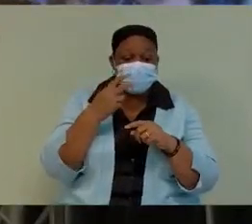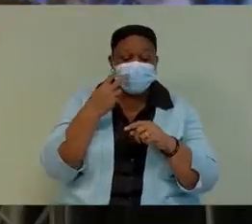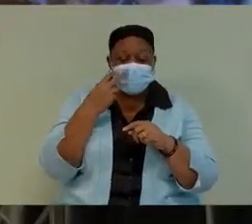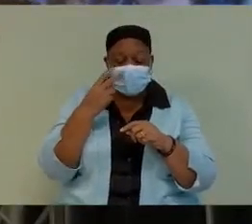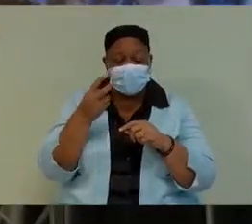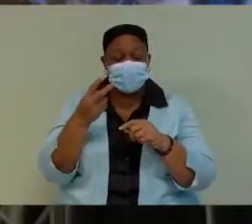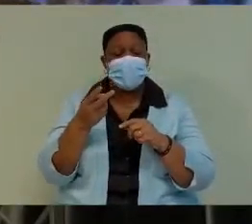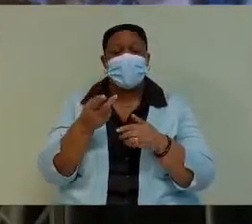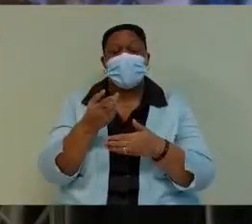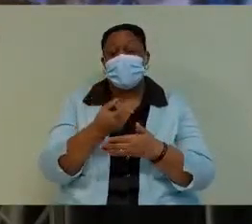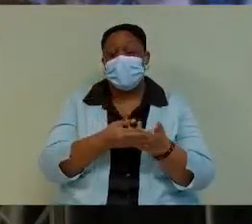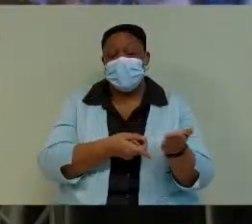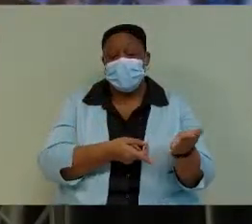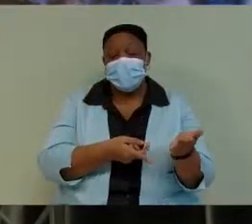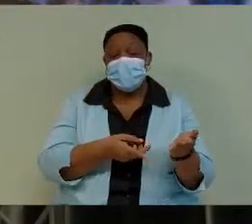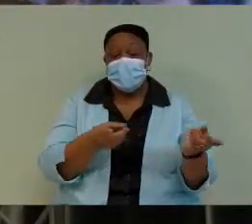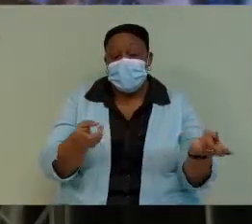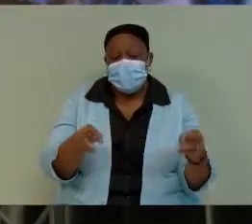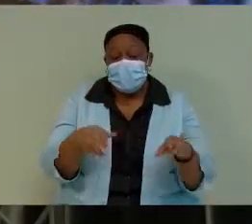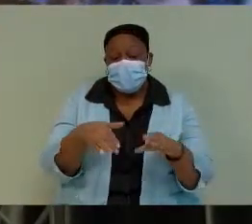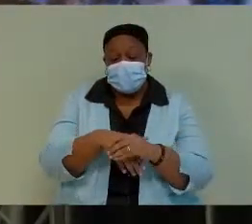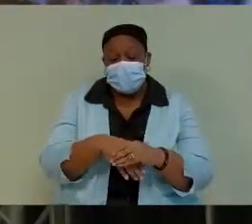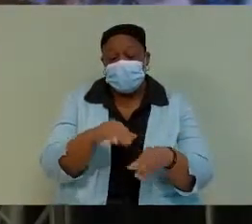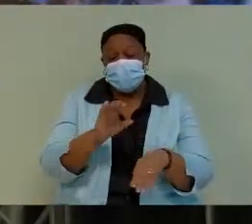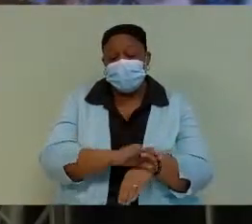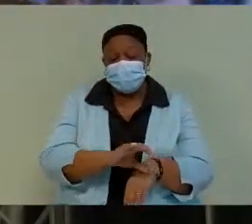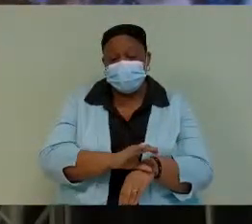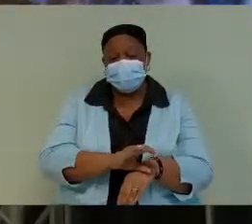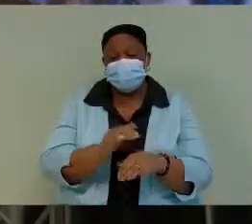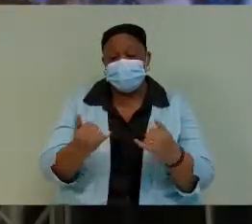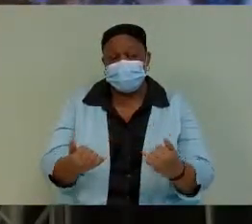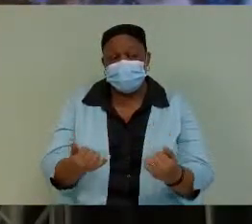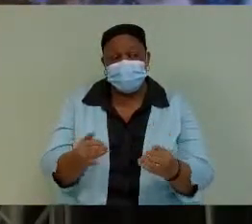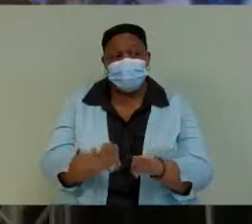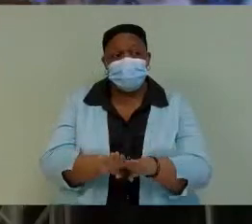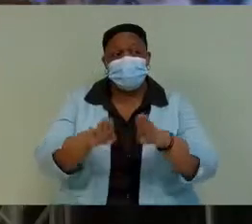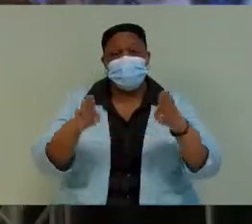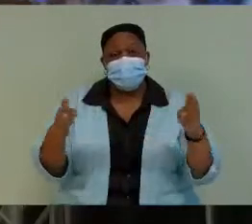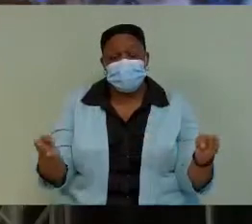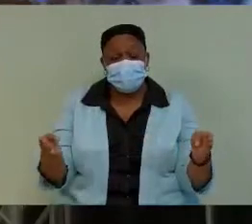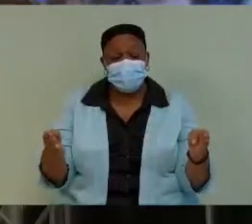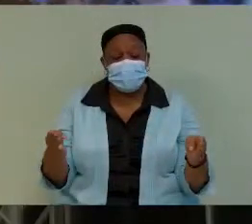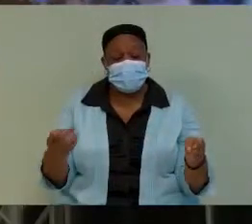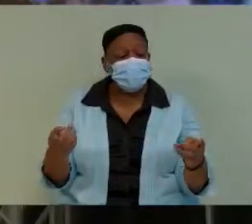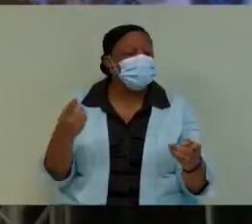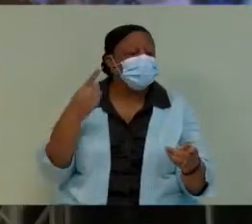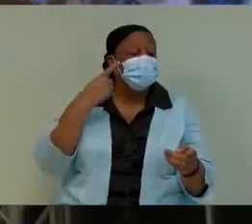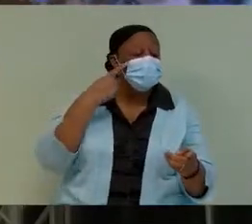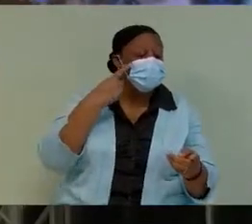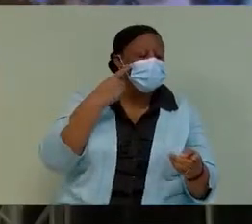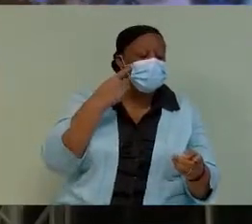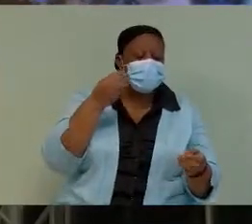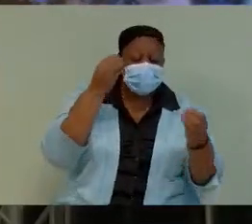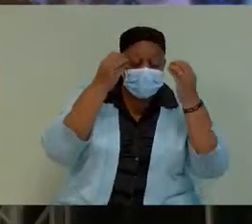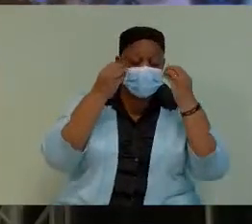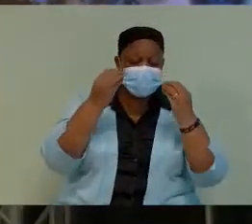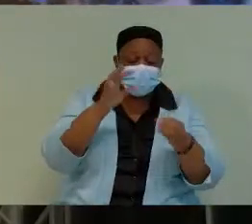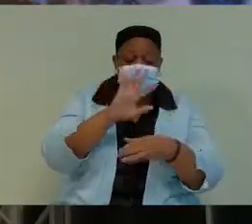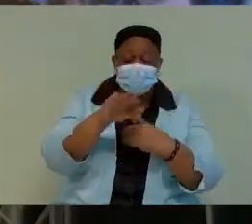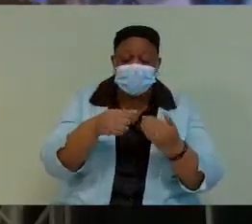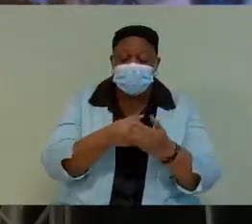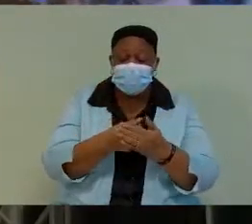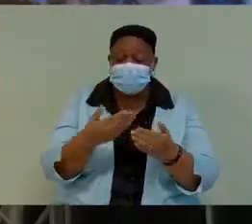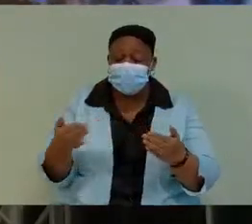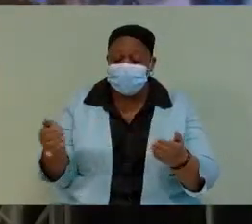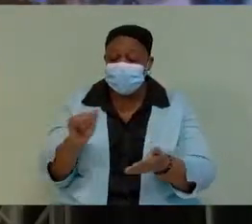explaining singing guidelines and making sure that the guidelines are being adhered to. Dr.